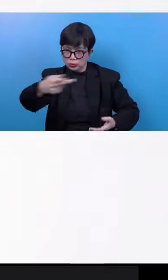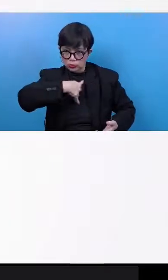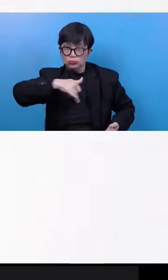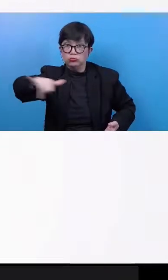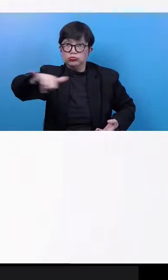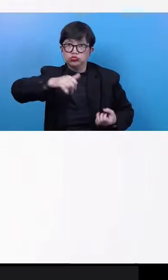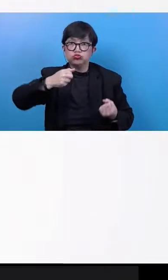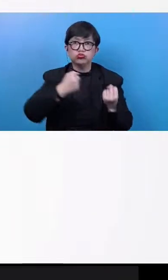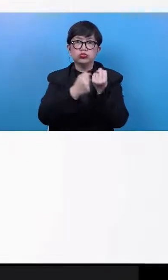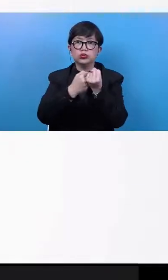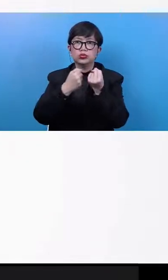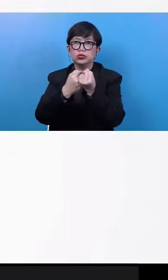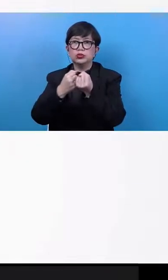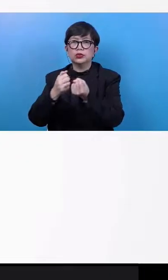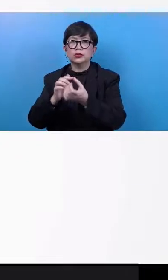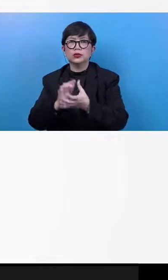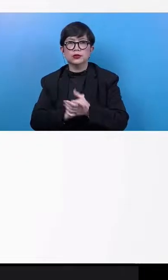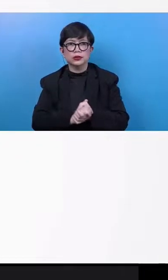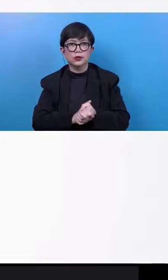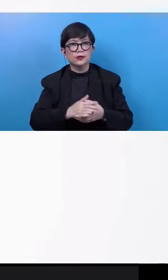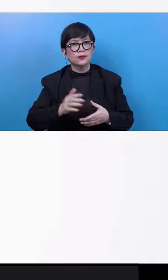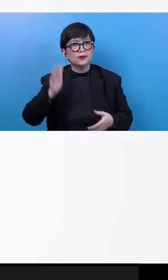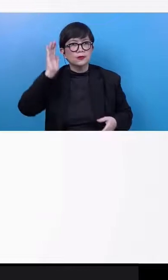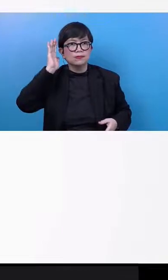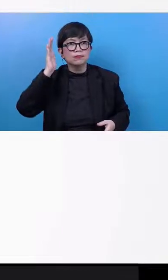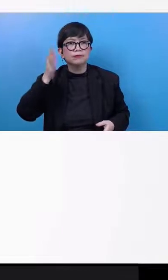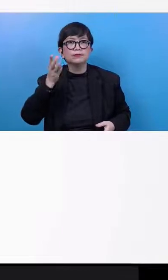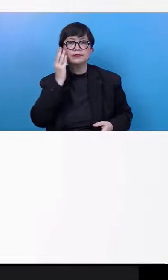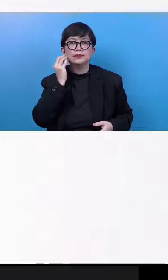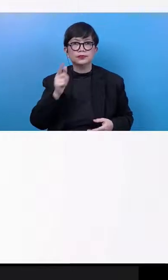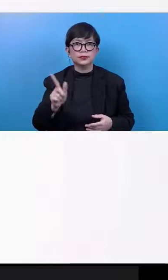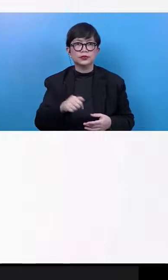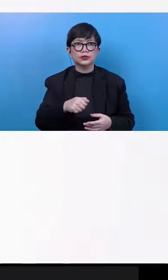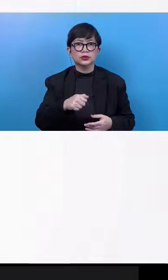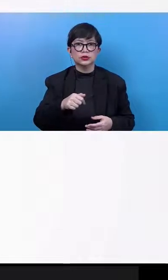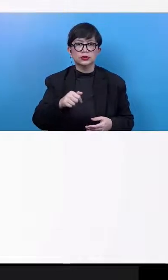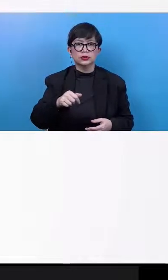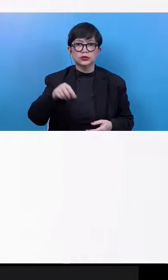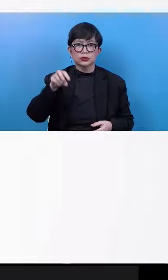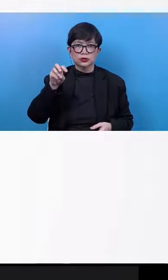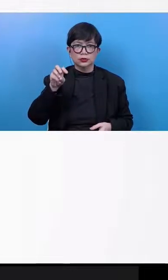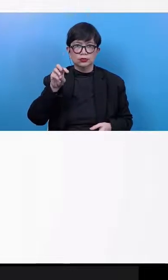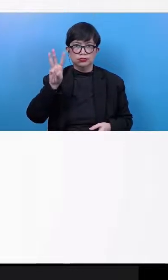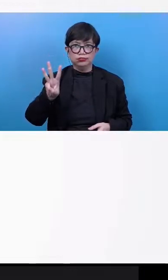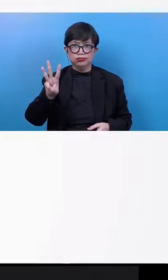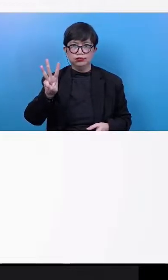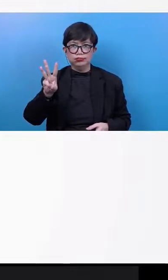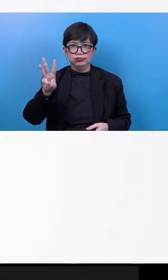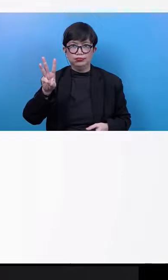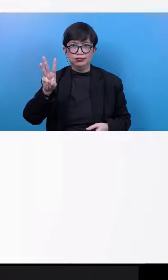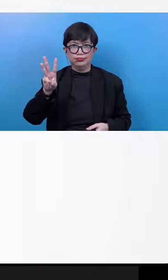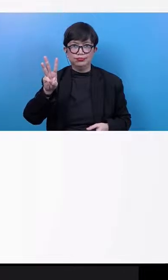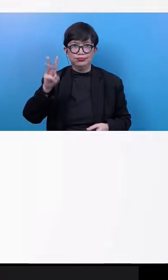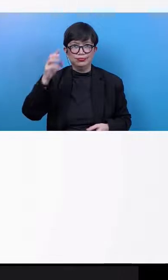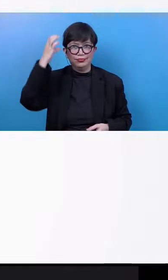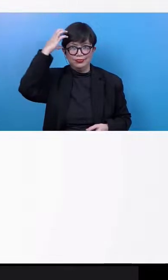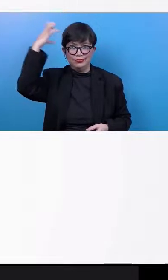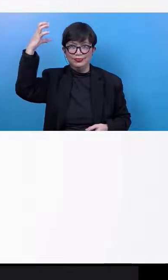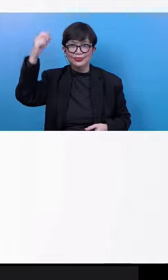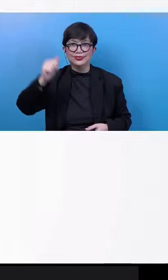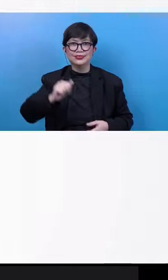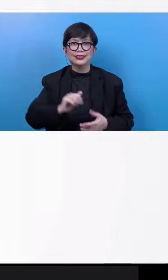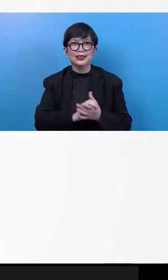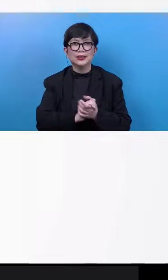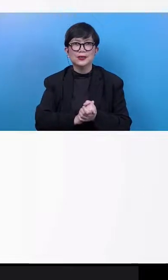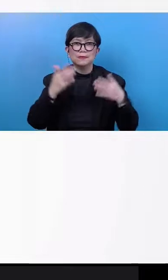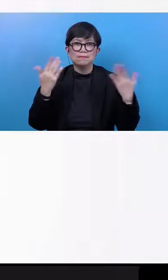hear experiences from 3 regional intergovernmental organizations, and we are fortunate to have all of them represented here, from